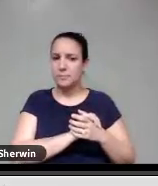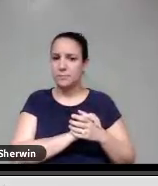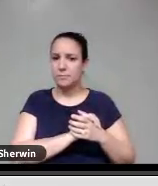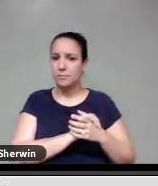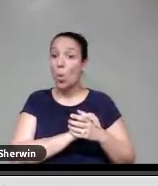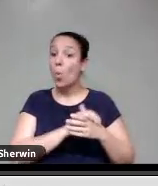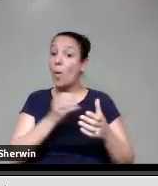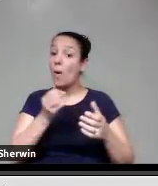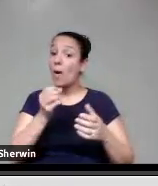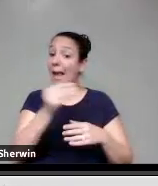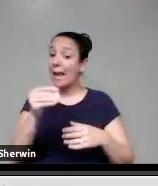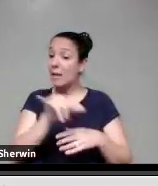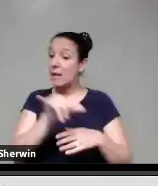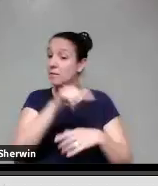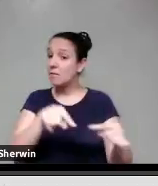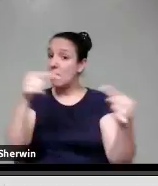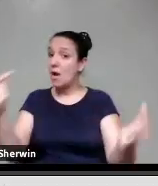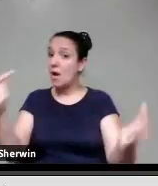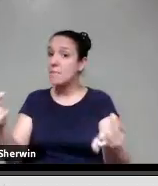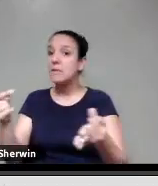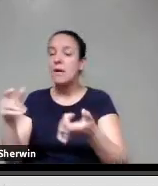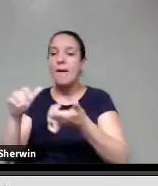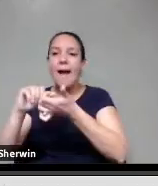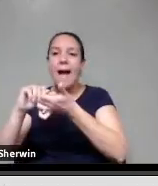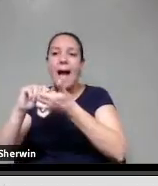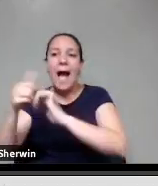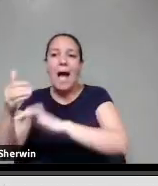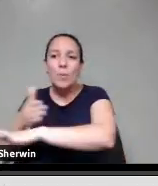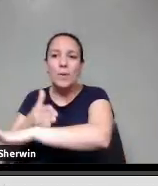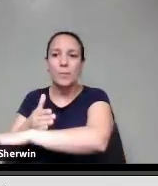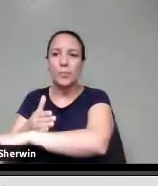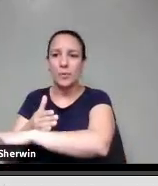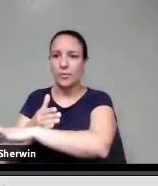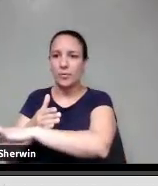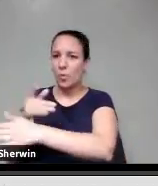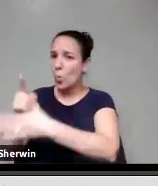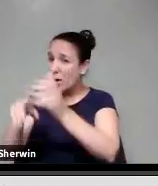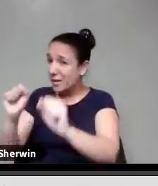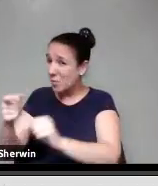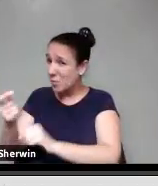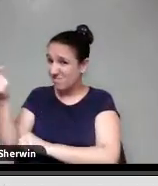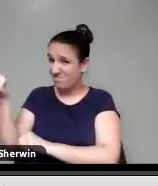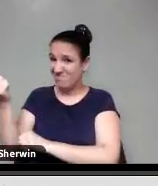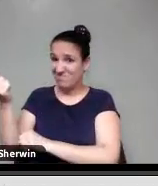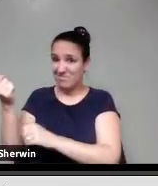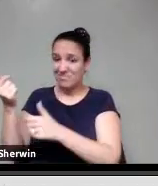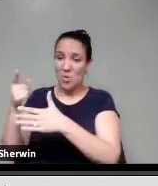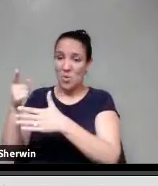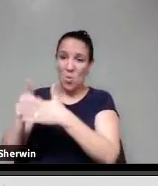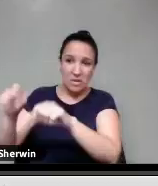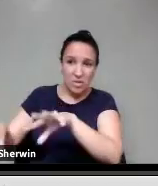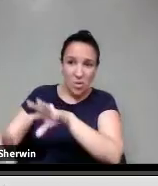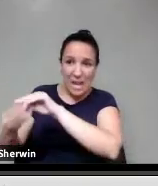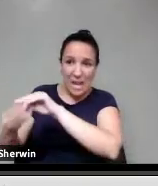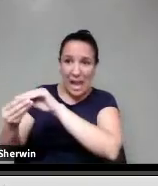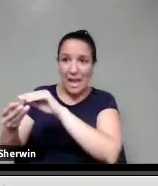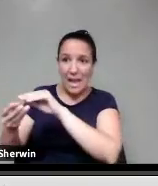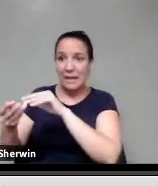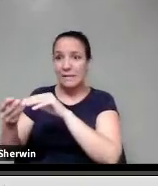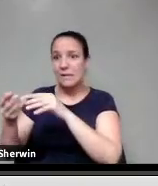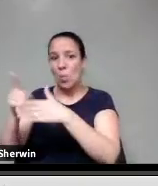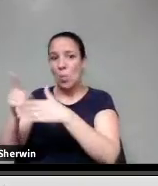we do better? What could we do more of? What should we probably let go because it's kind of worn out? Just things like that that can be